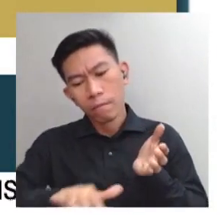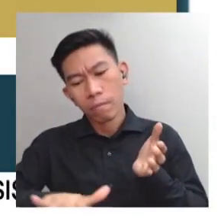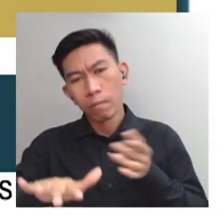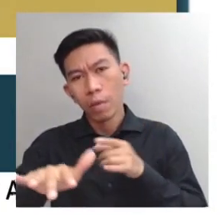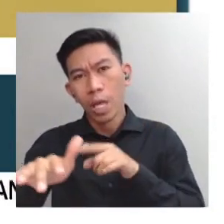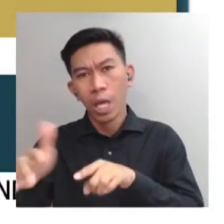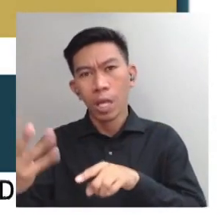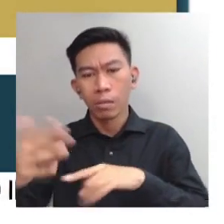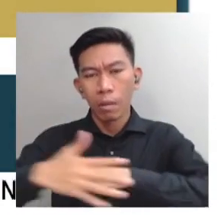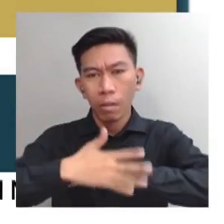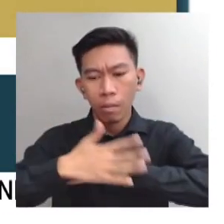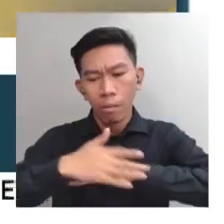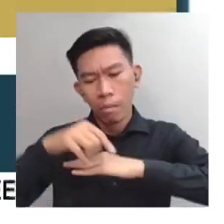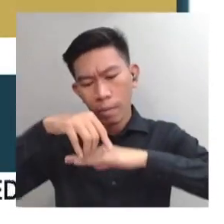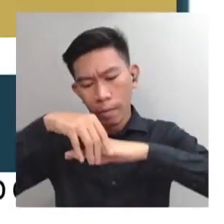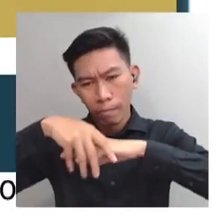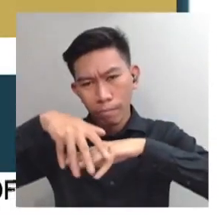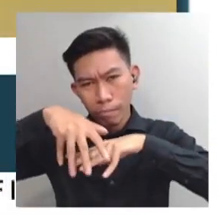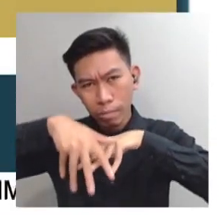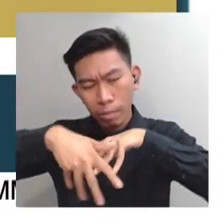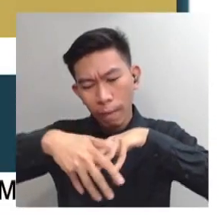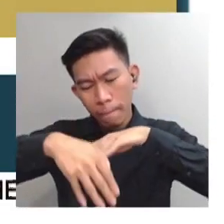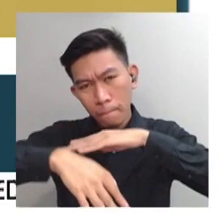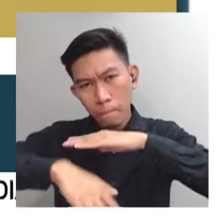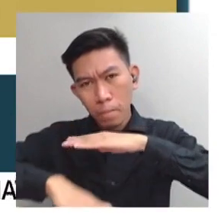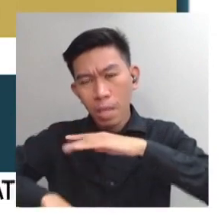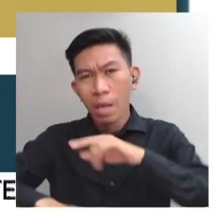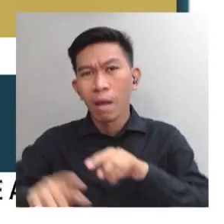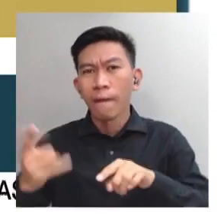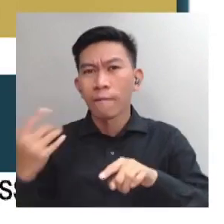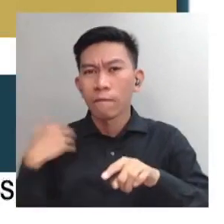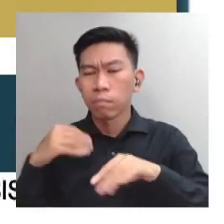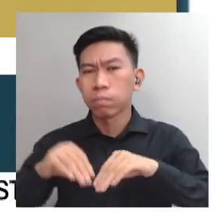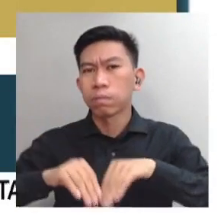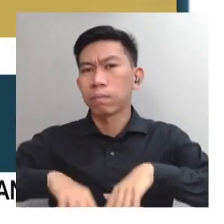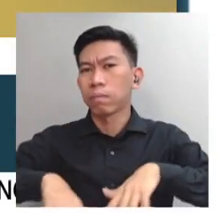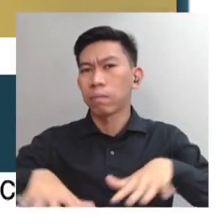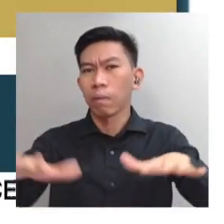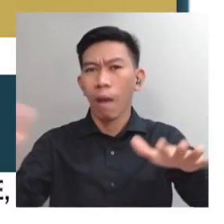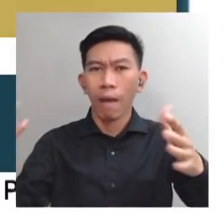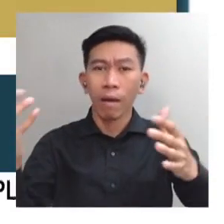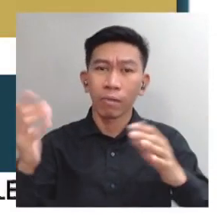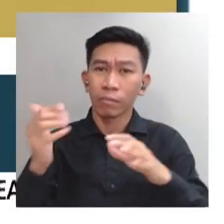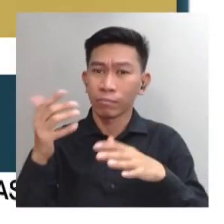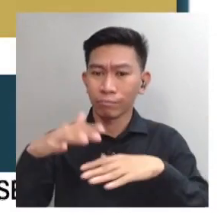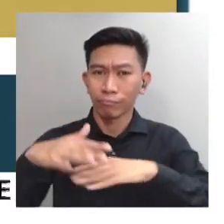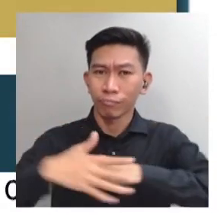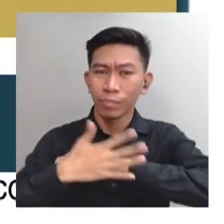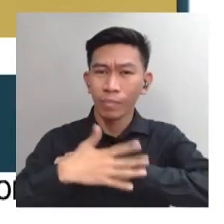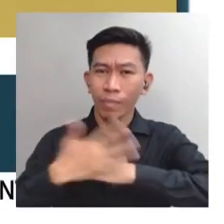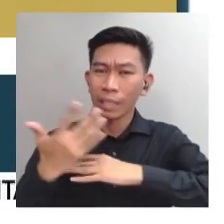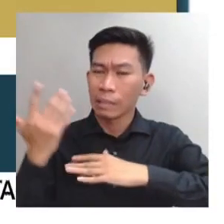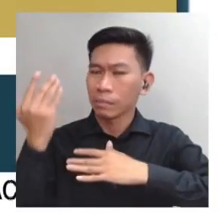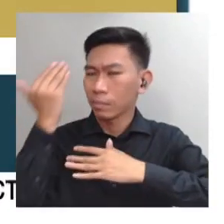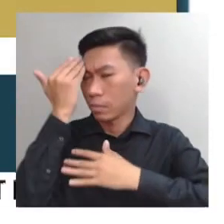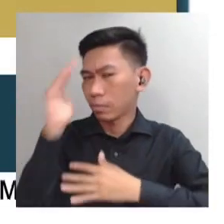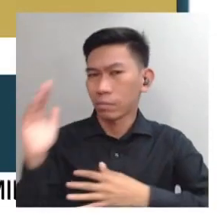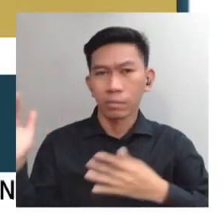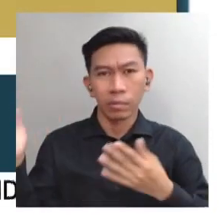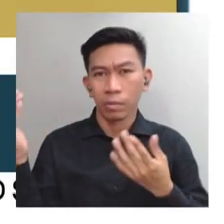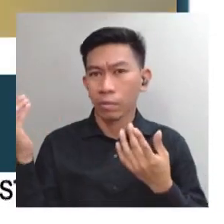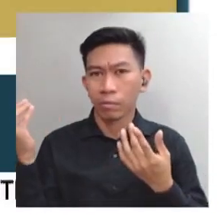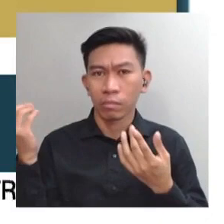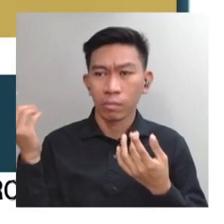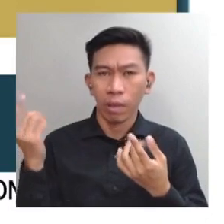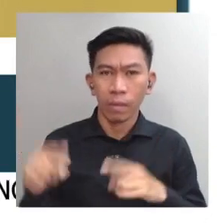surface to the shoreline of the Calapan or Pola. And then we don't know how, I mean, what percent can be degraded by the oil. So